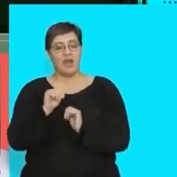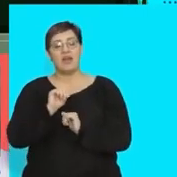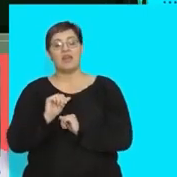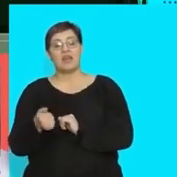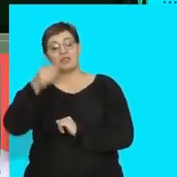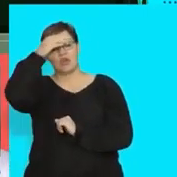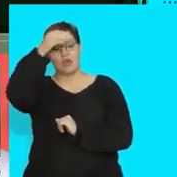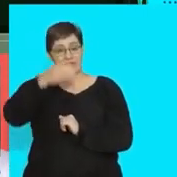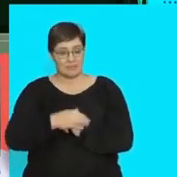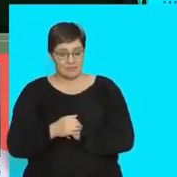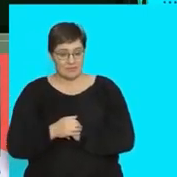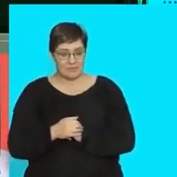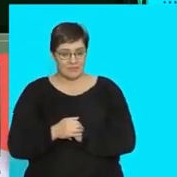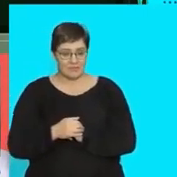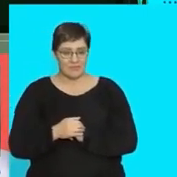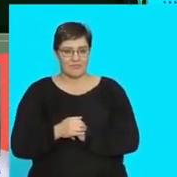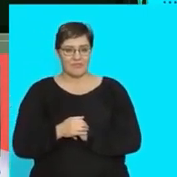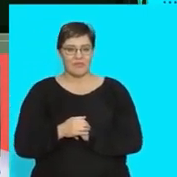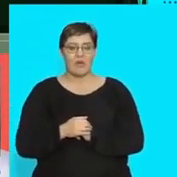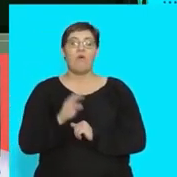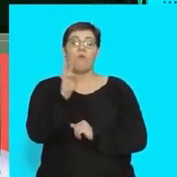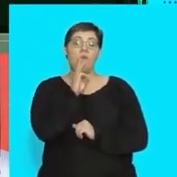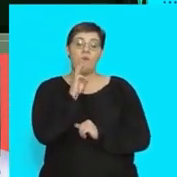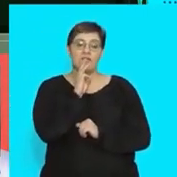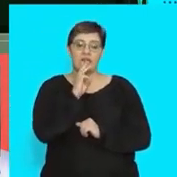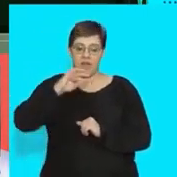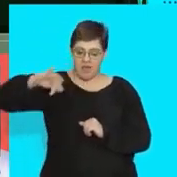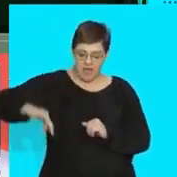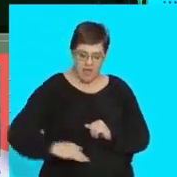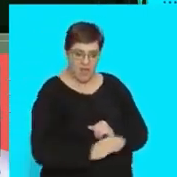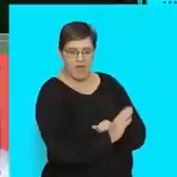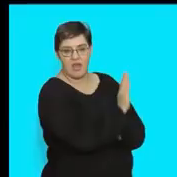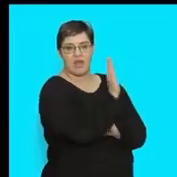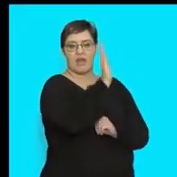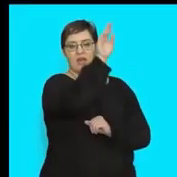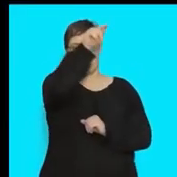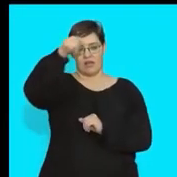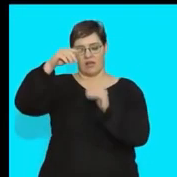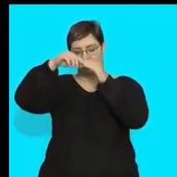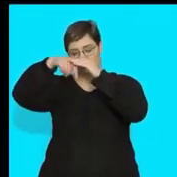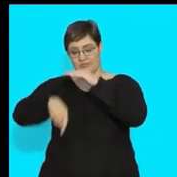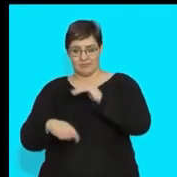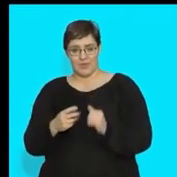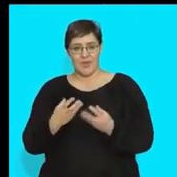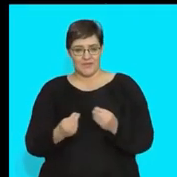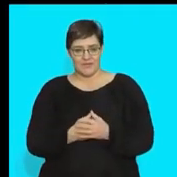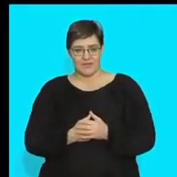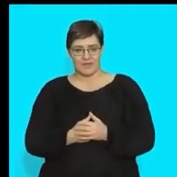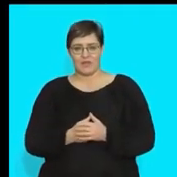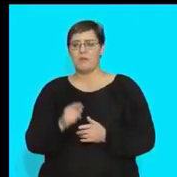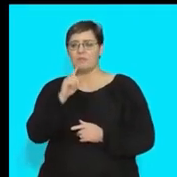that we'll do just now, is the movement of water through a plant. Okay, so let's have a look. What